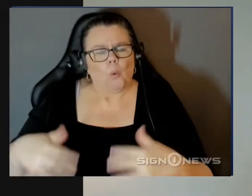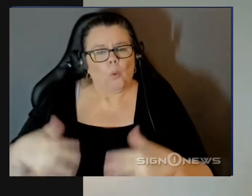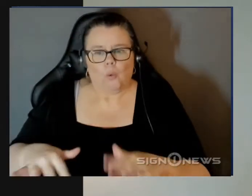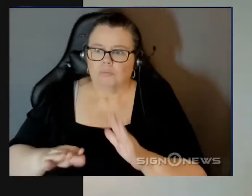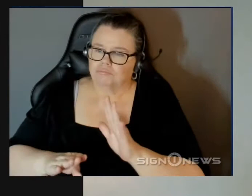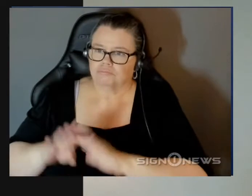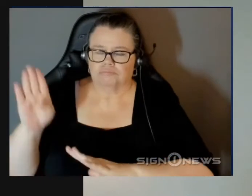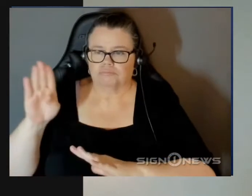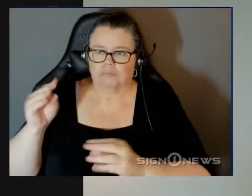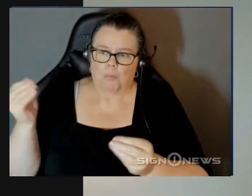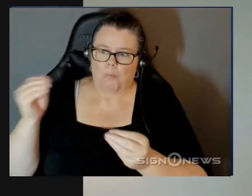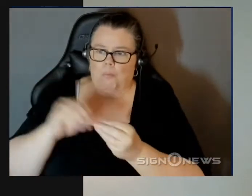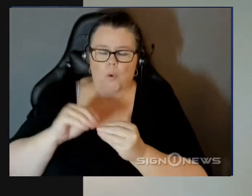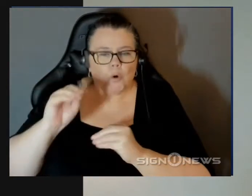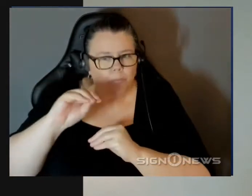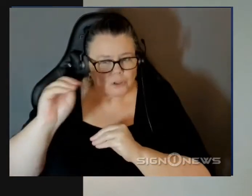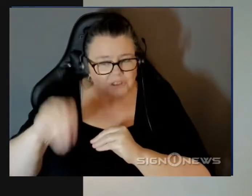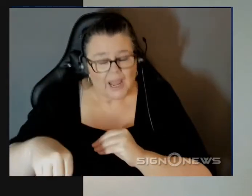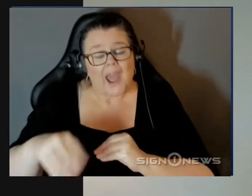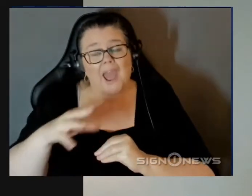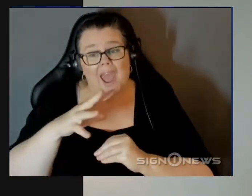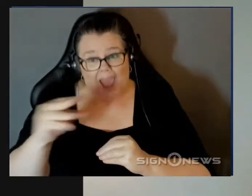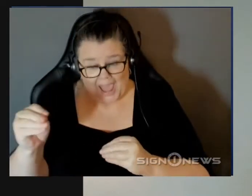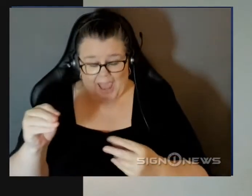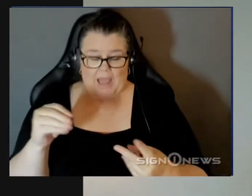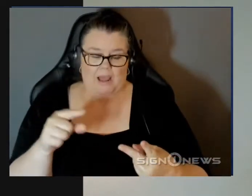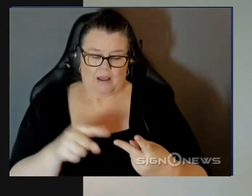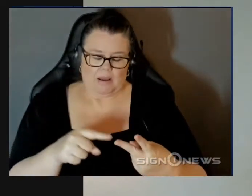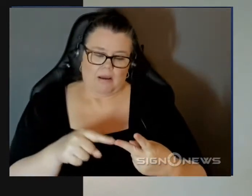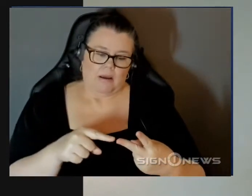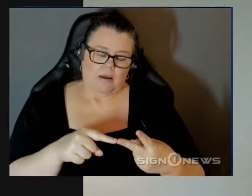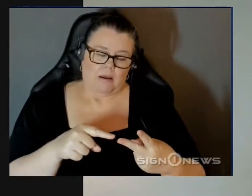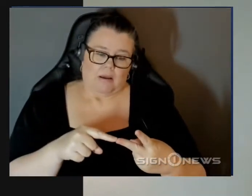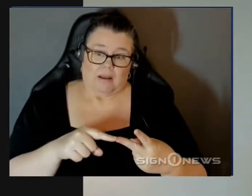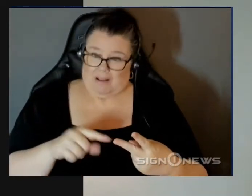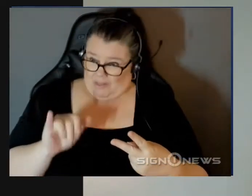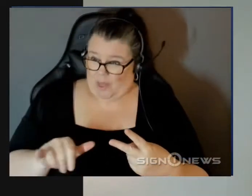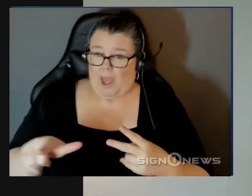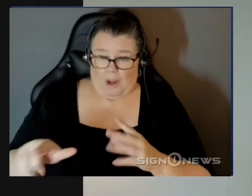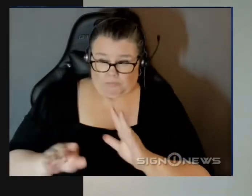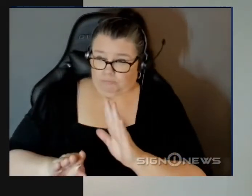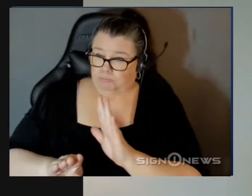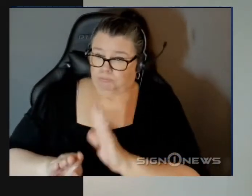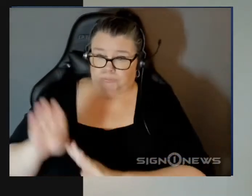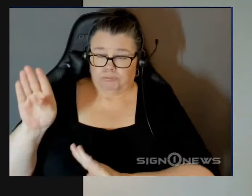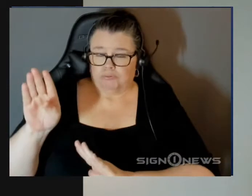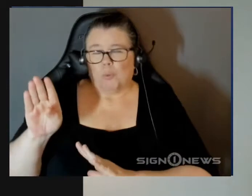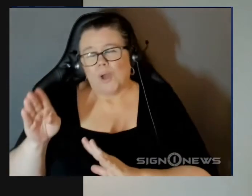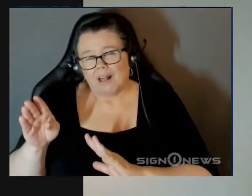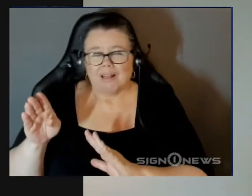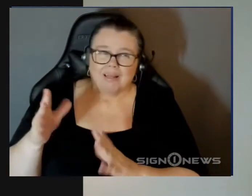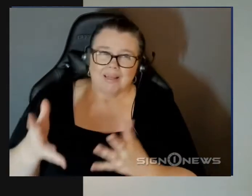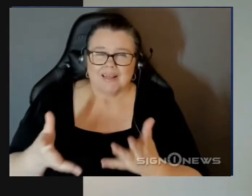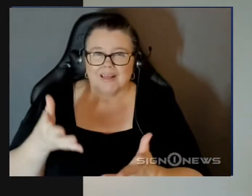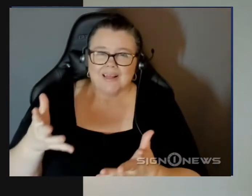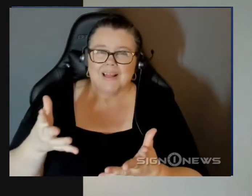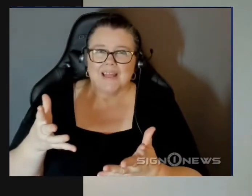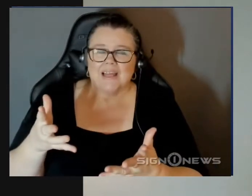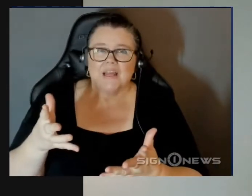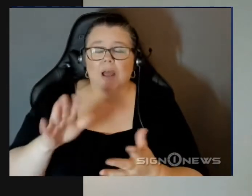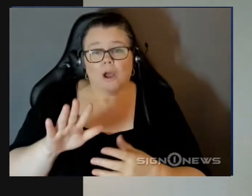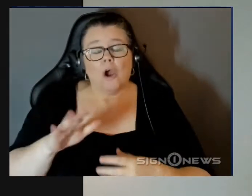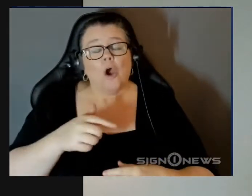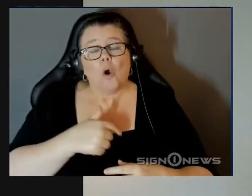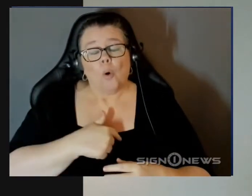work is that in that trending, and so let me even put it into more of a perspective. We think it was